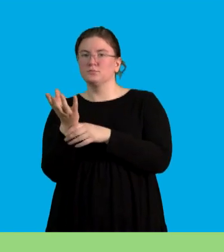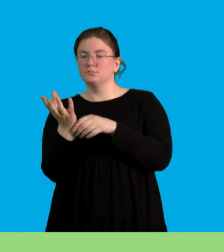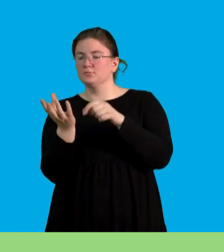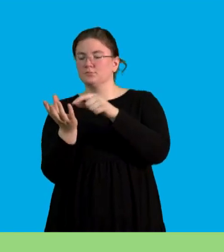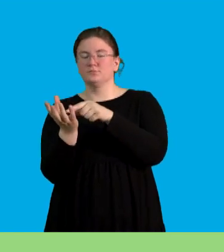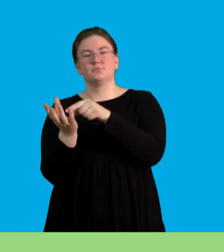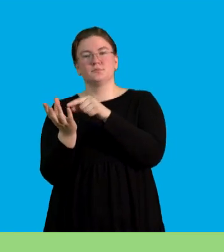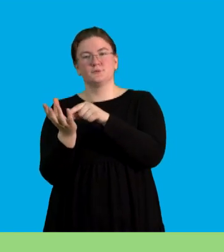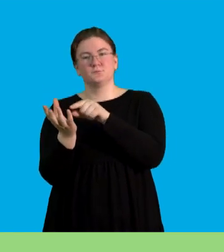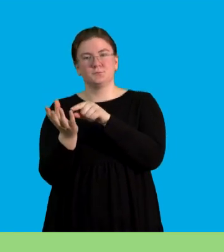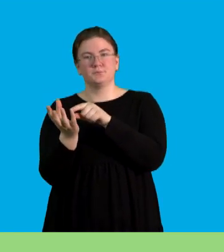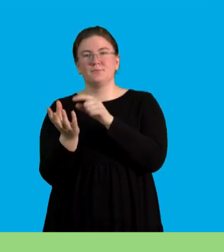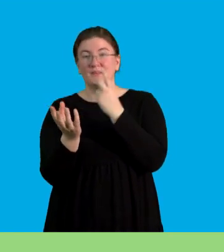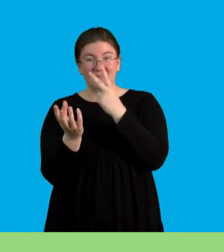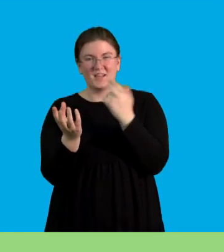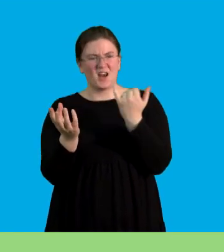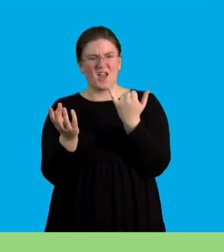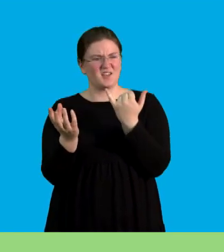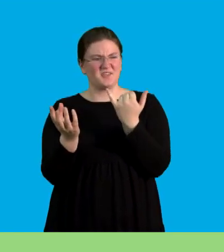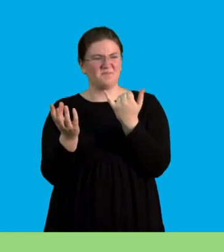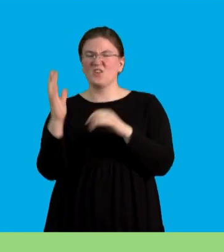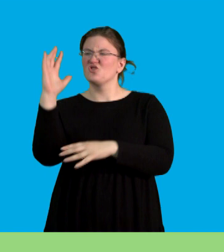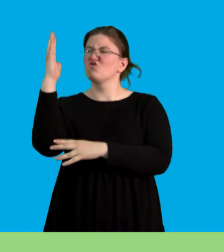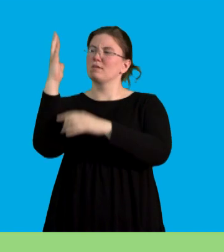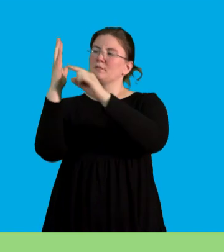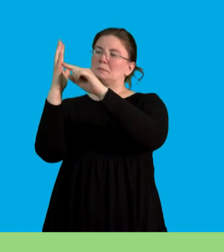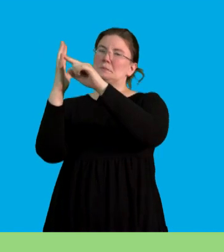rather looks like a twig on a flower.